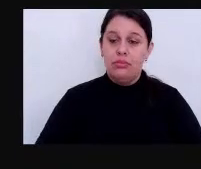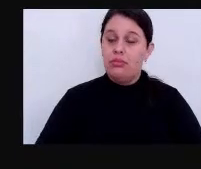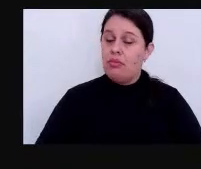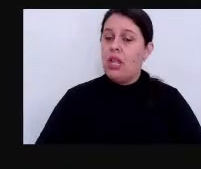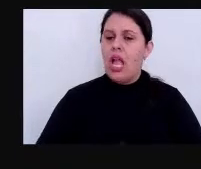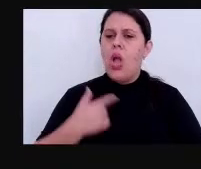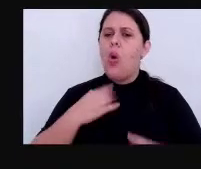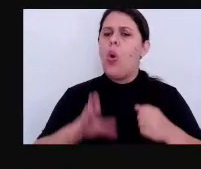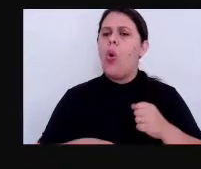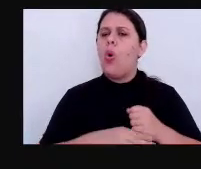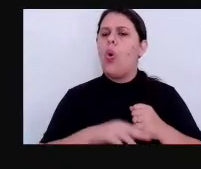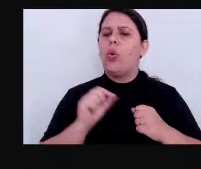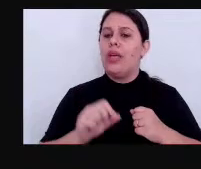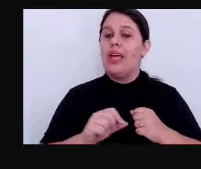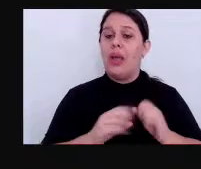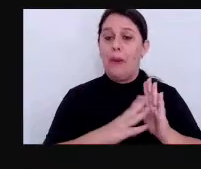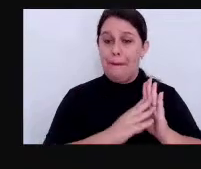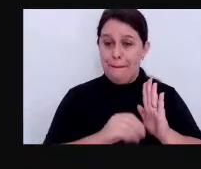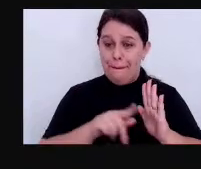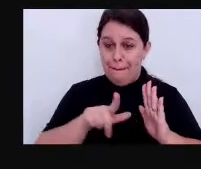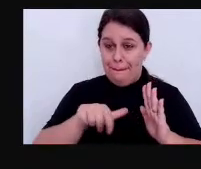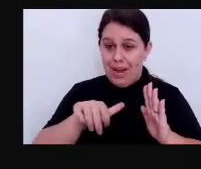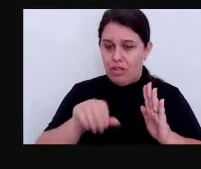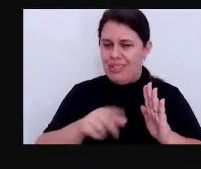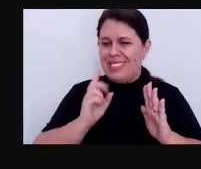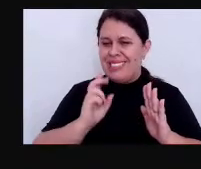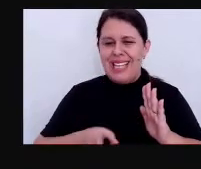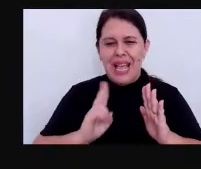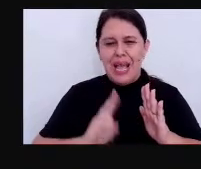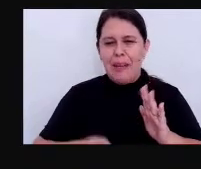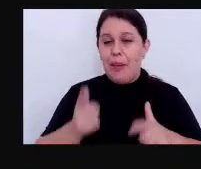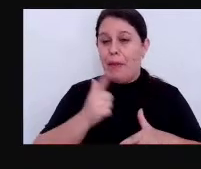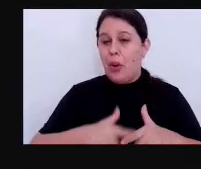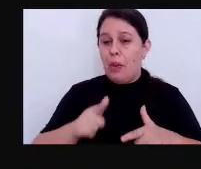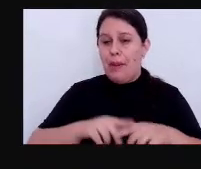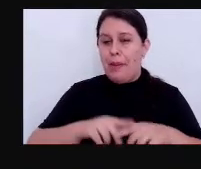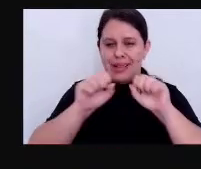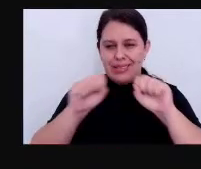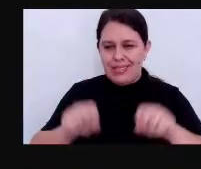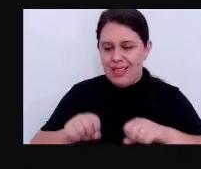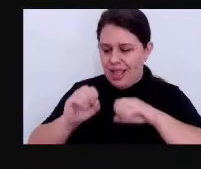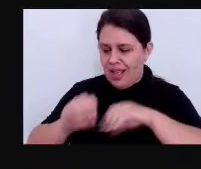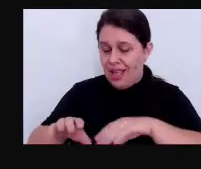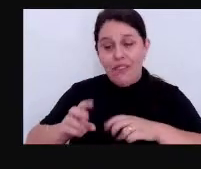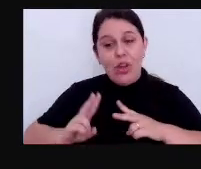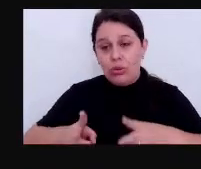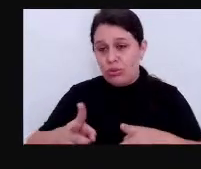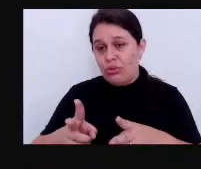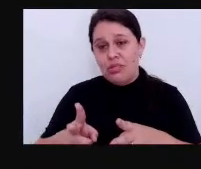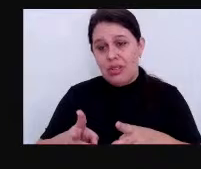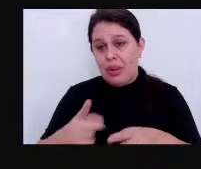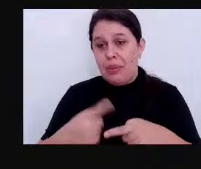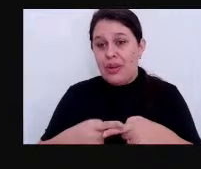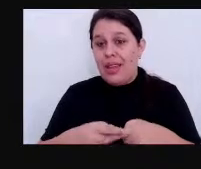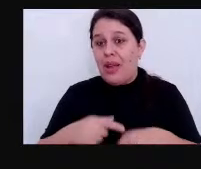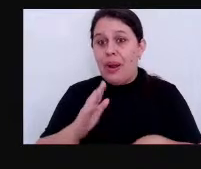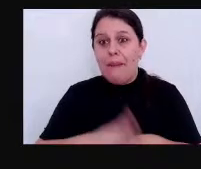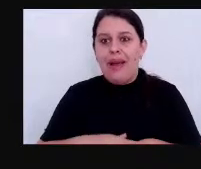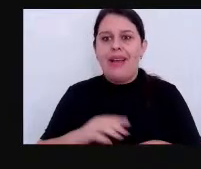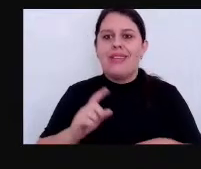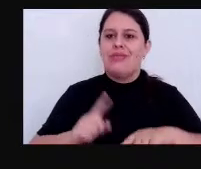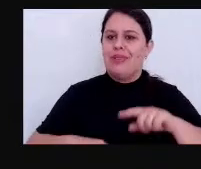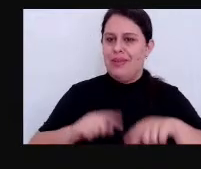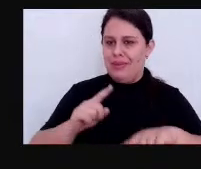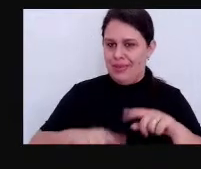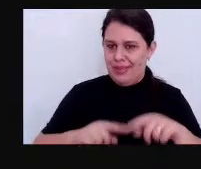right? In education, it will continue to be a problem. The more tools we have available, the easier it is going to be to actually do some